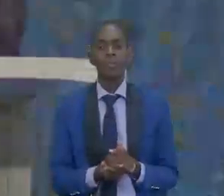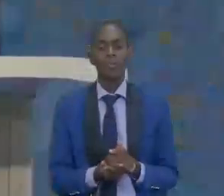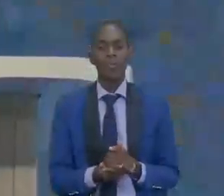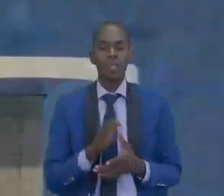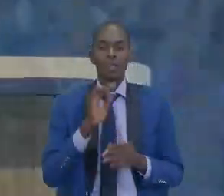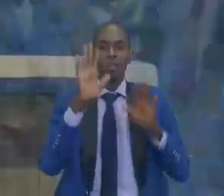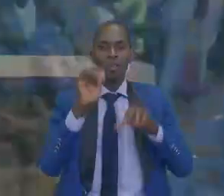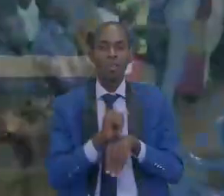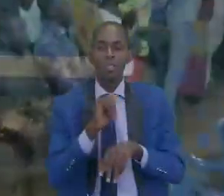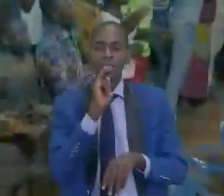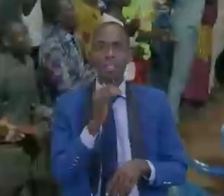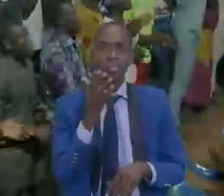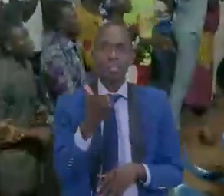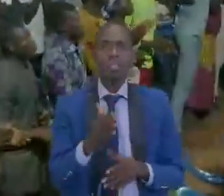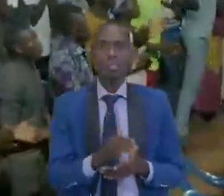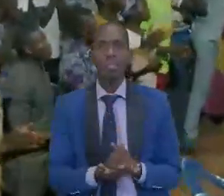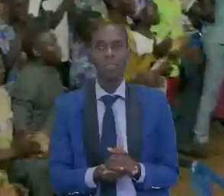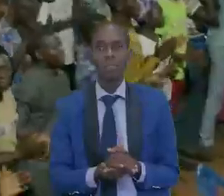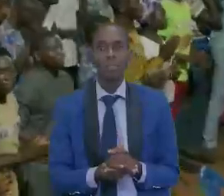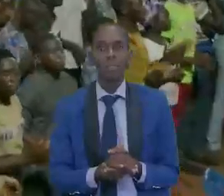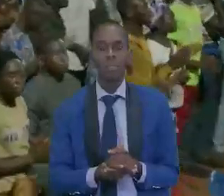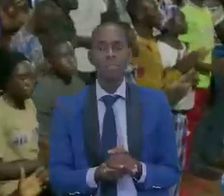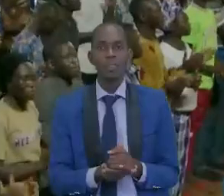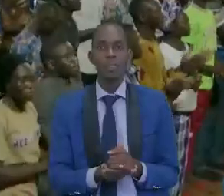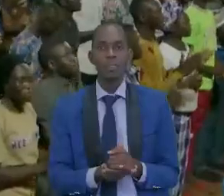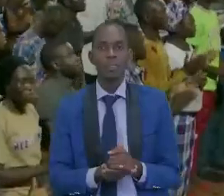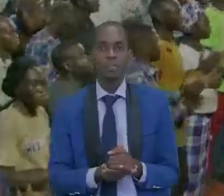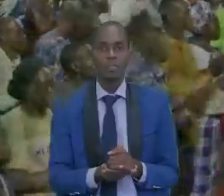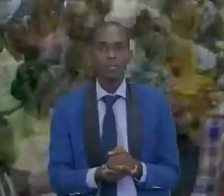miracle is there.